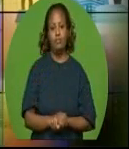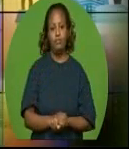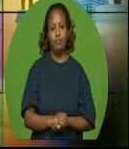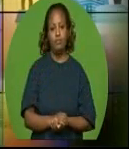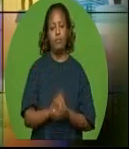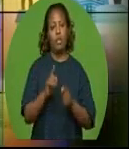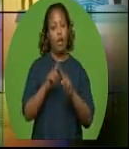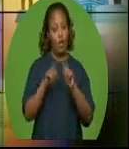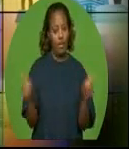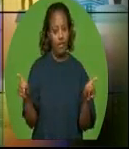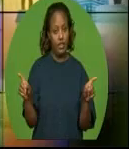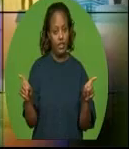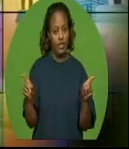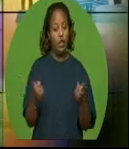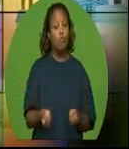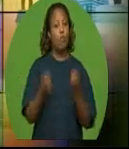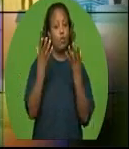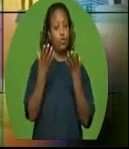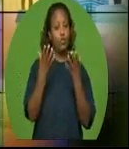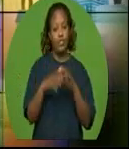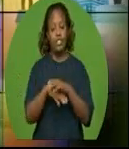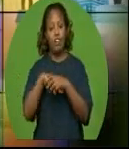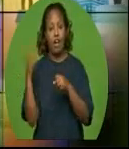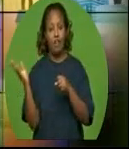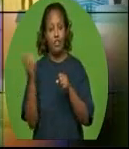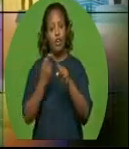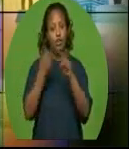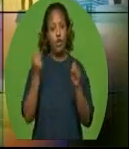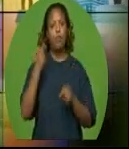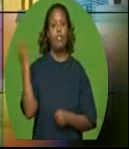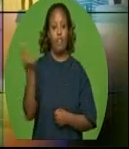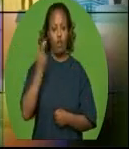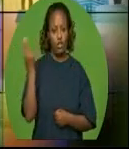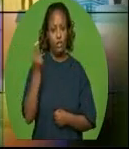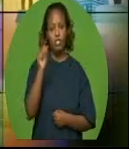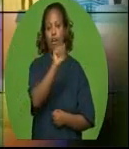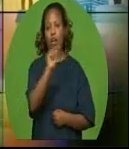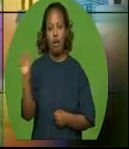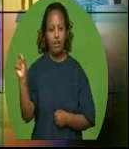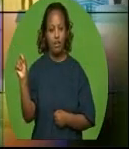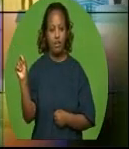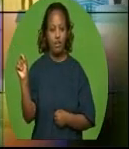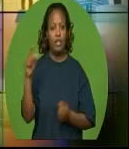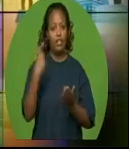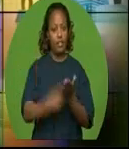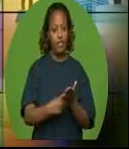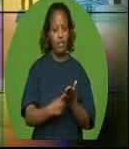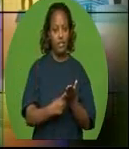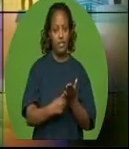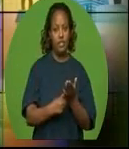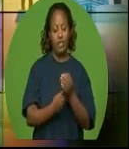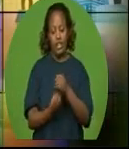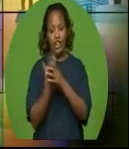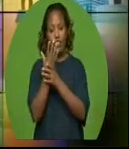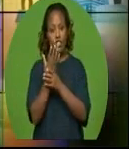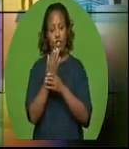intercept. However, it is most often derived from the consumption line.